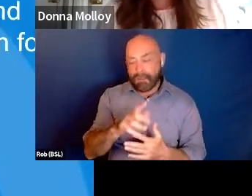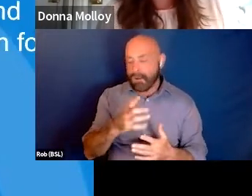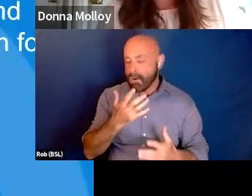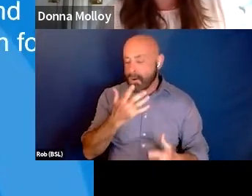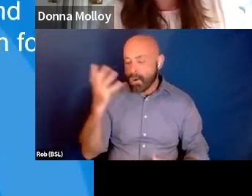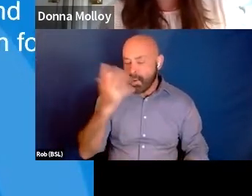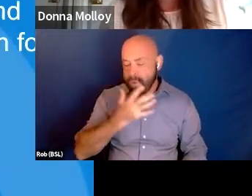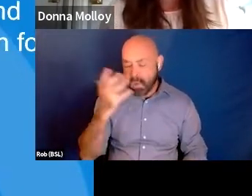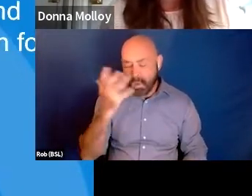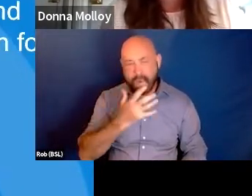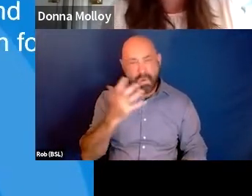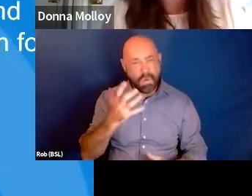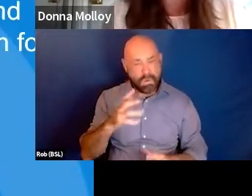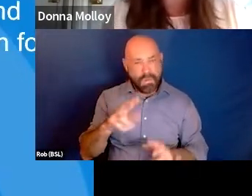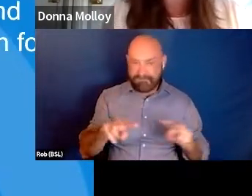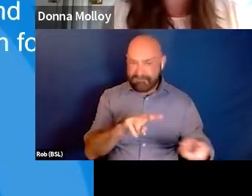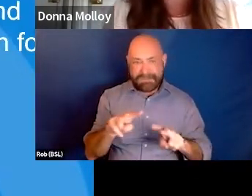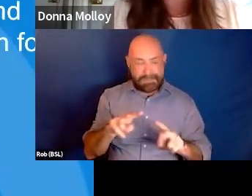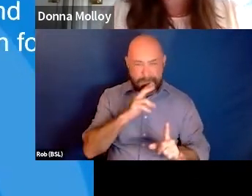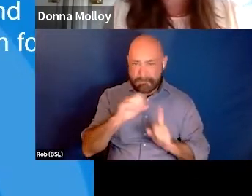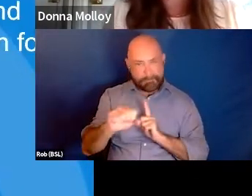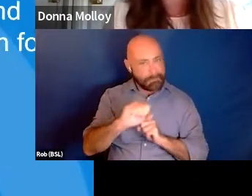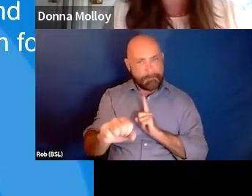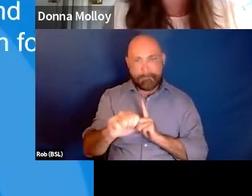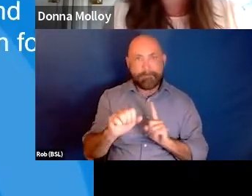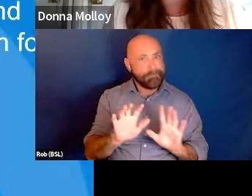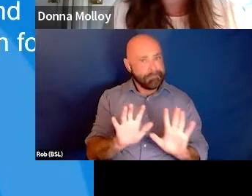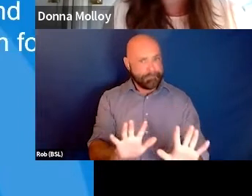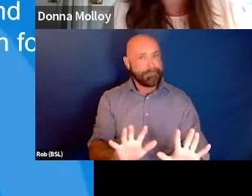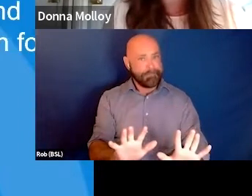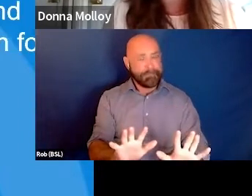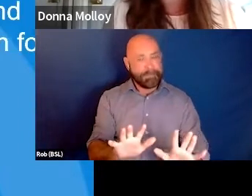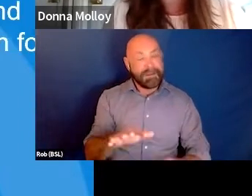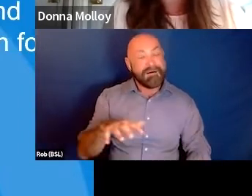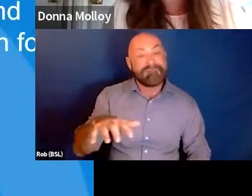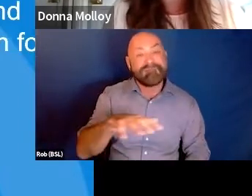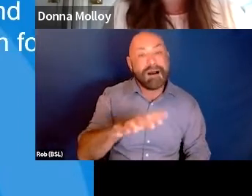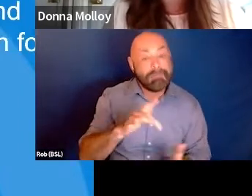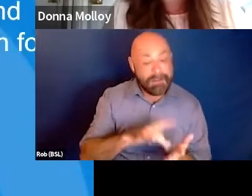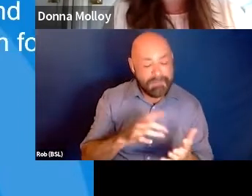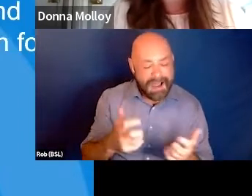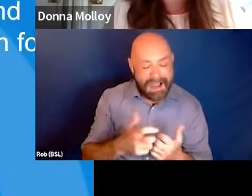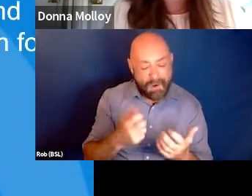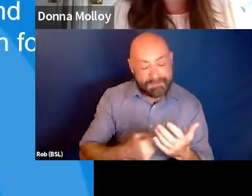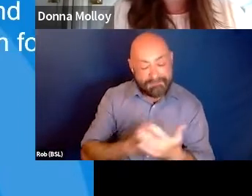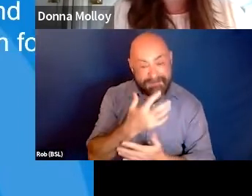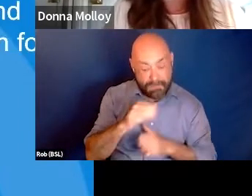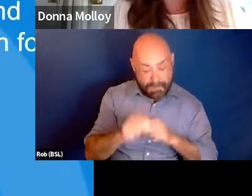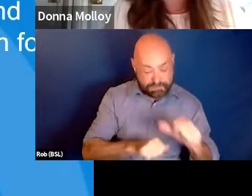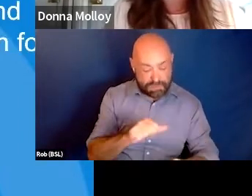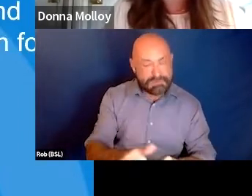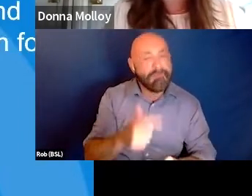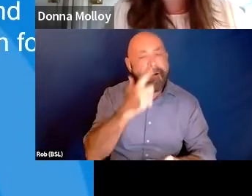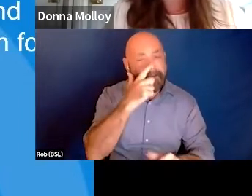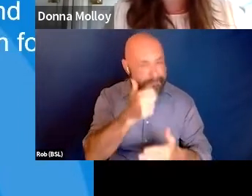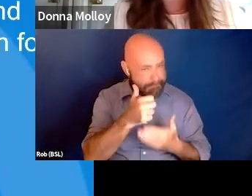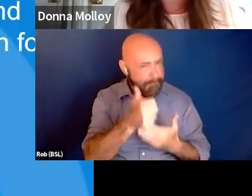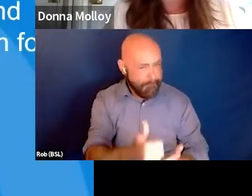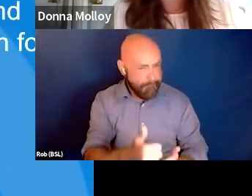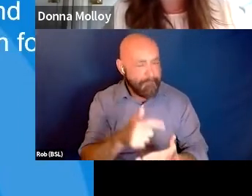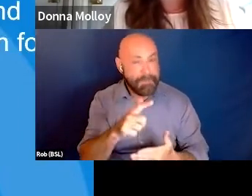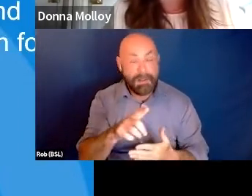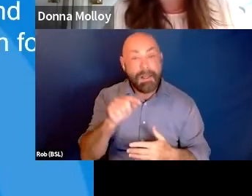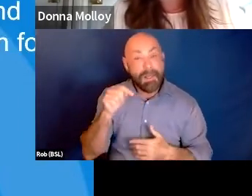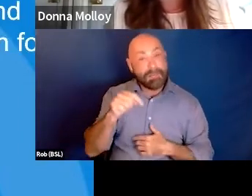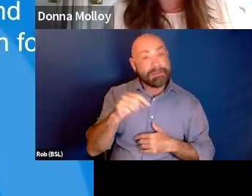video just now. And I want to say a little bit about how the Family Hubs development process can help with that. That's a process that's